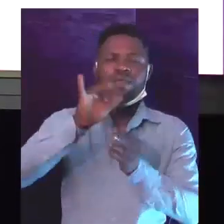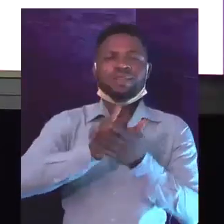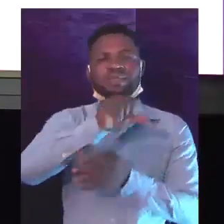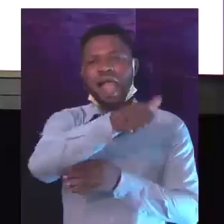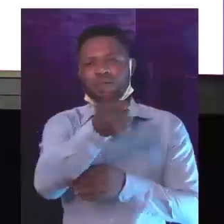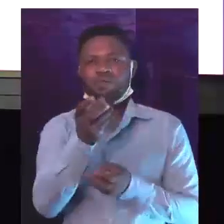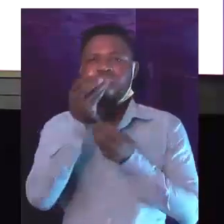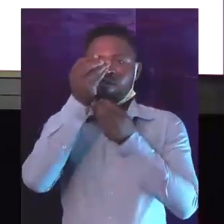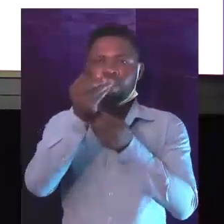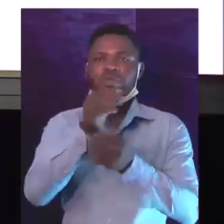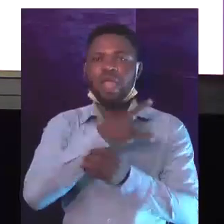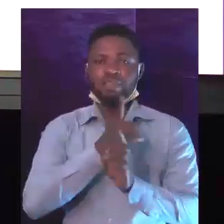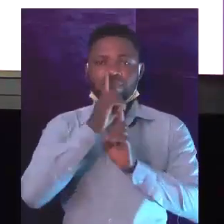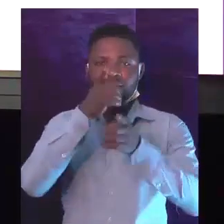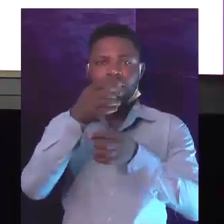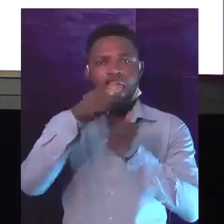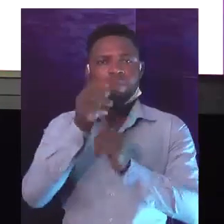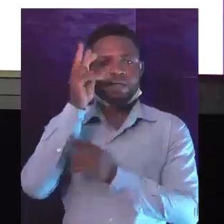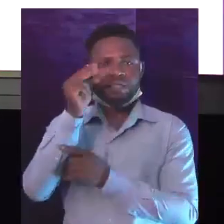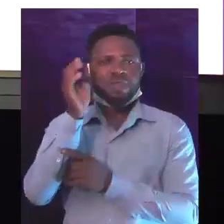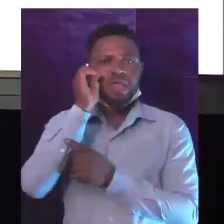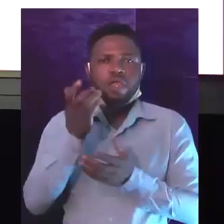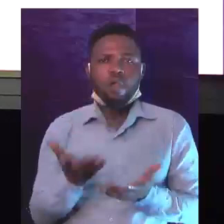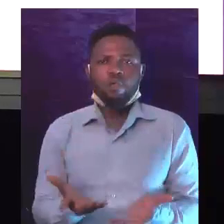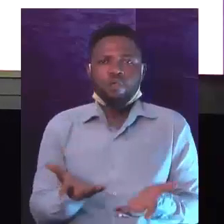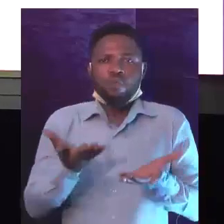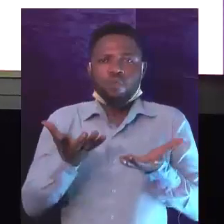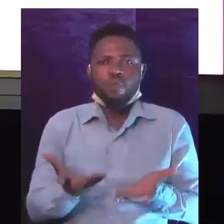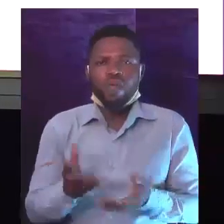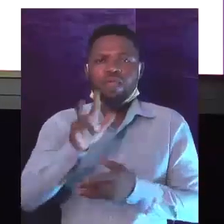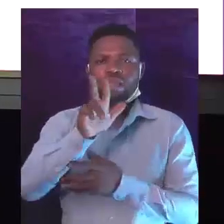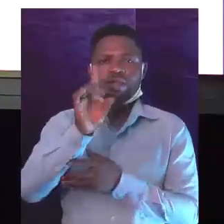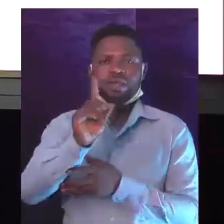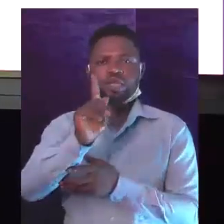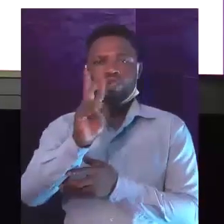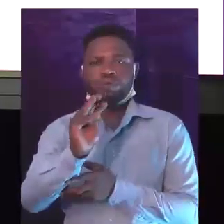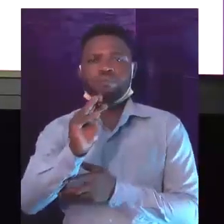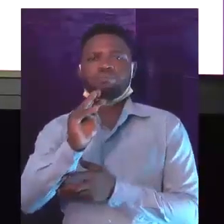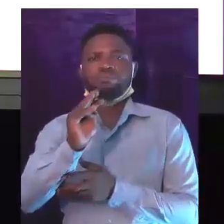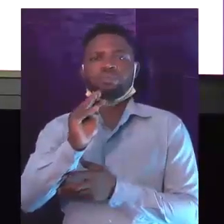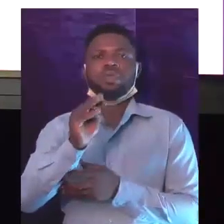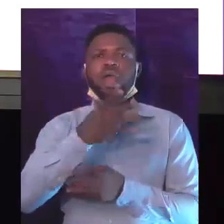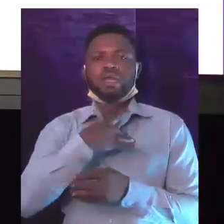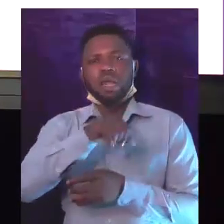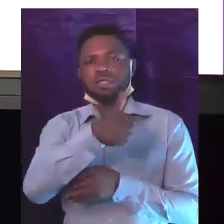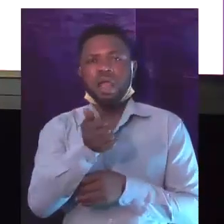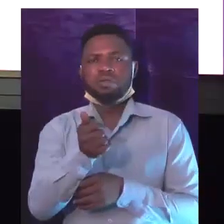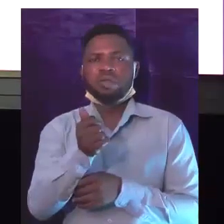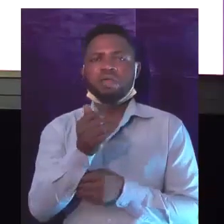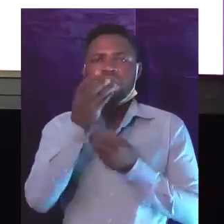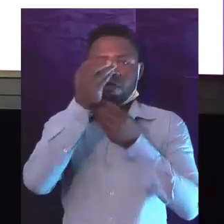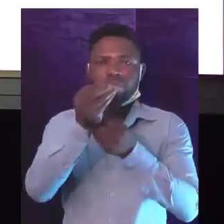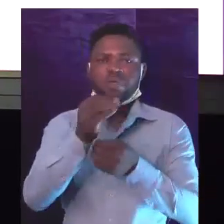of data about Umar. He weighs 38 kilograms. That's another piece of data about Umar. He is in primary